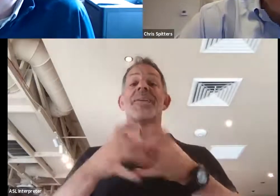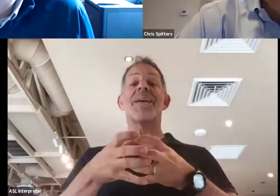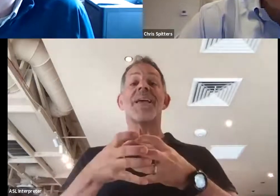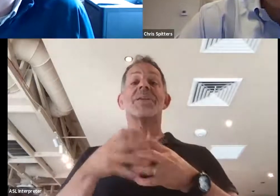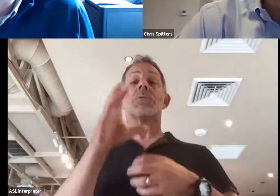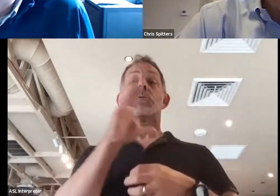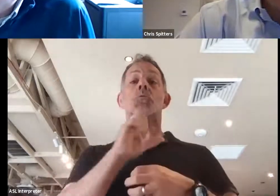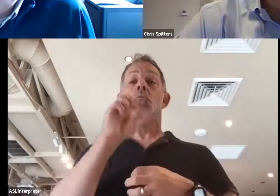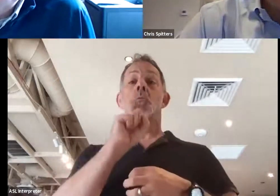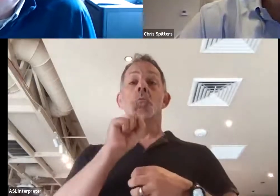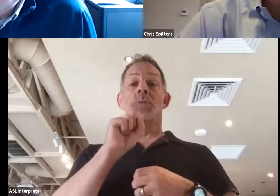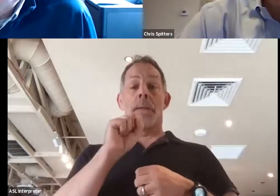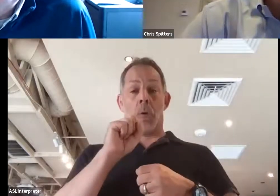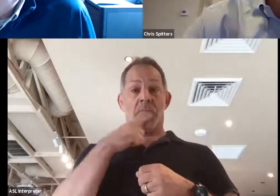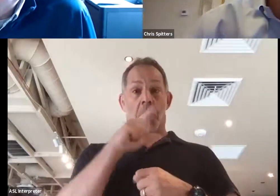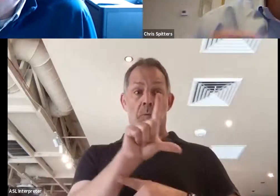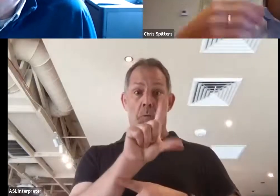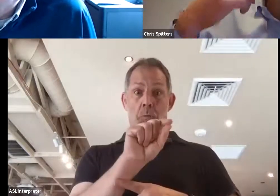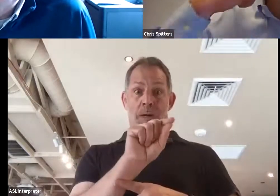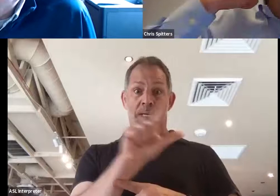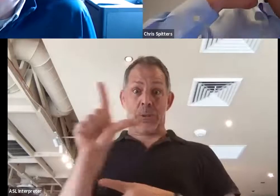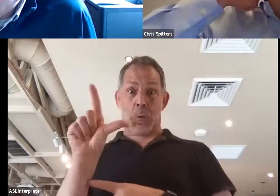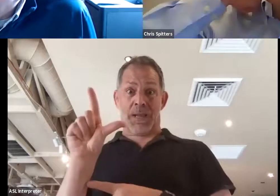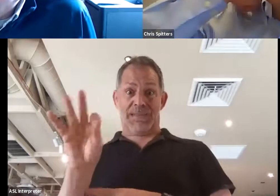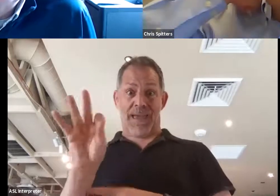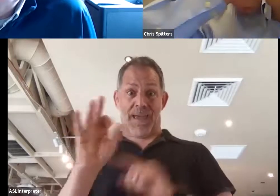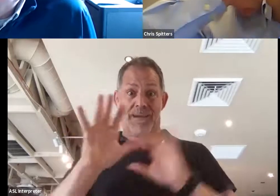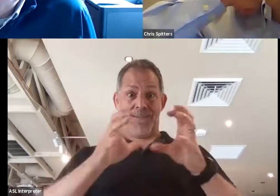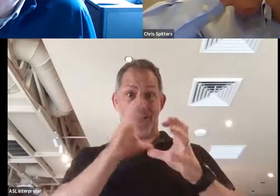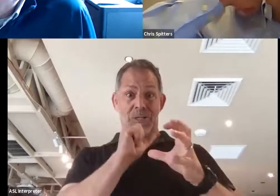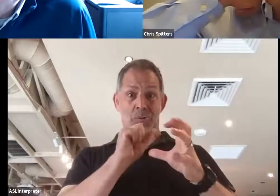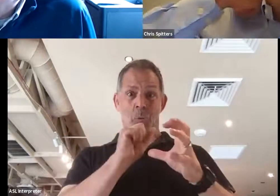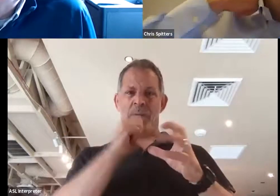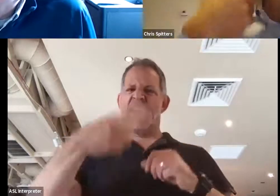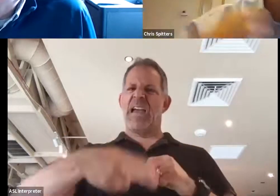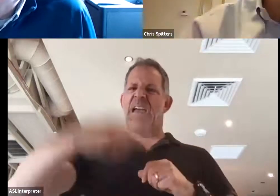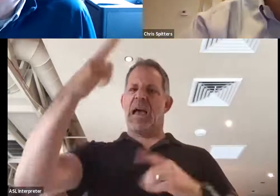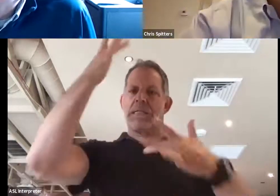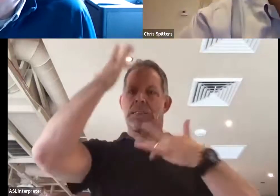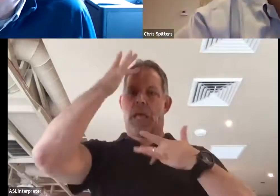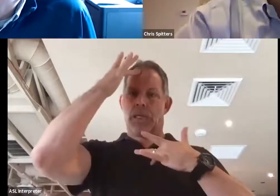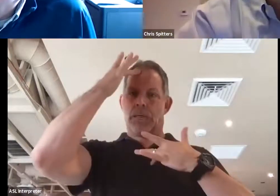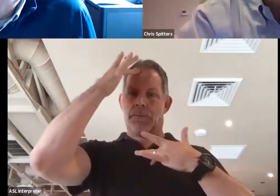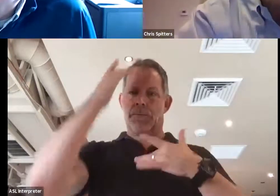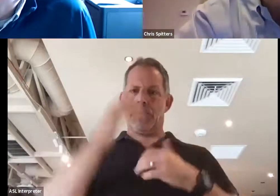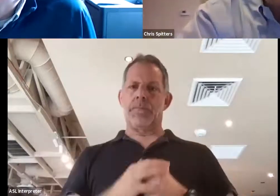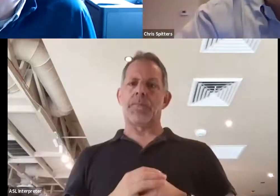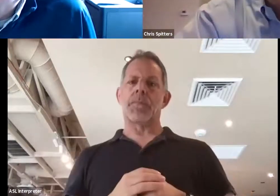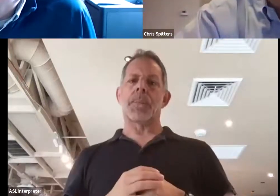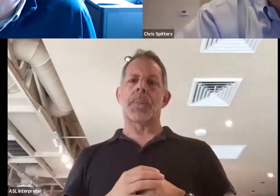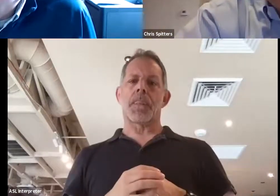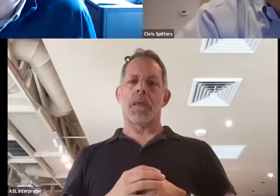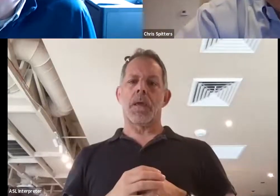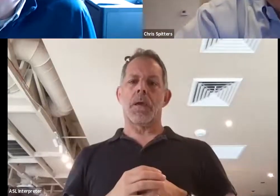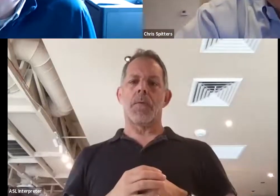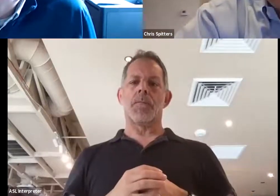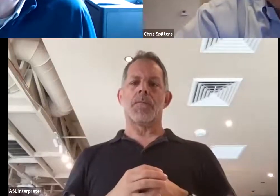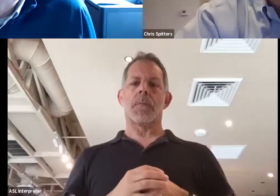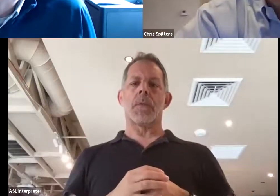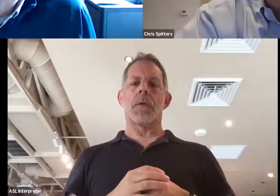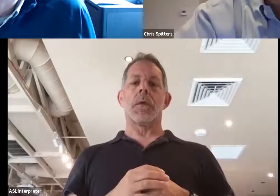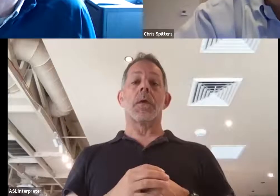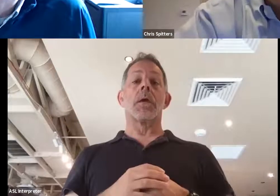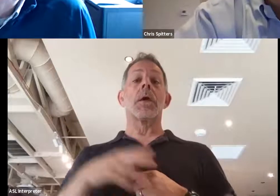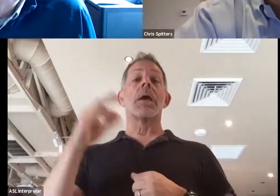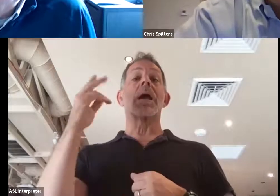cases. The biggest increases across time have been seen in adults 30 to